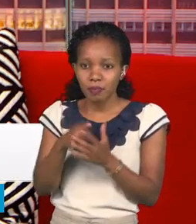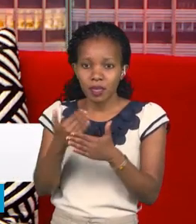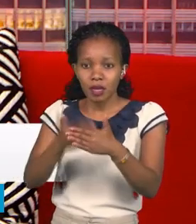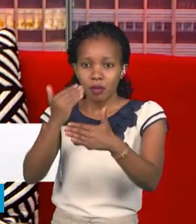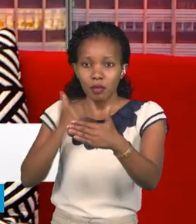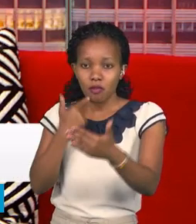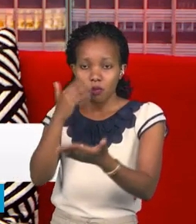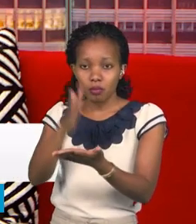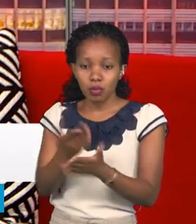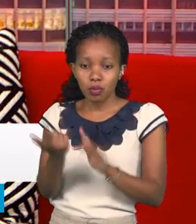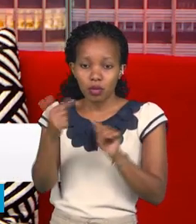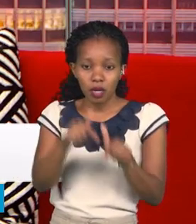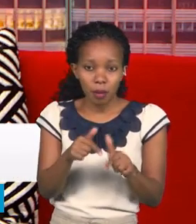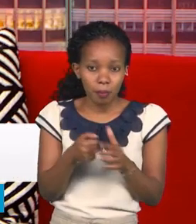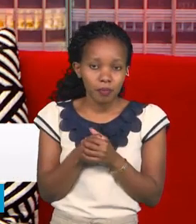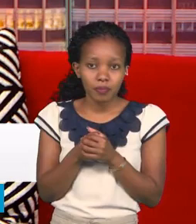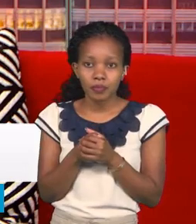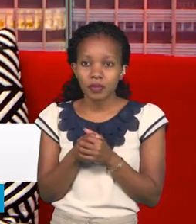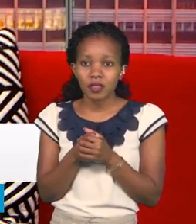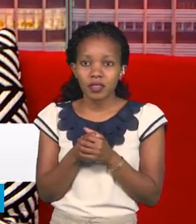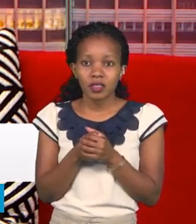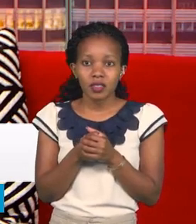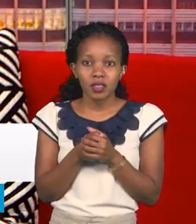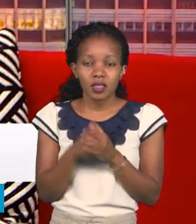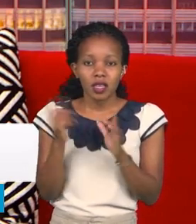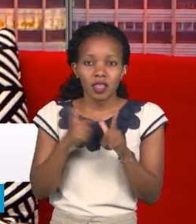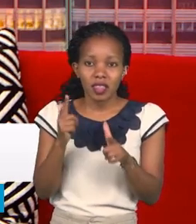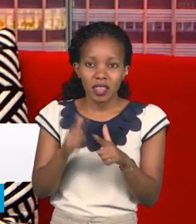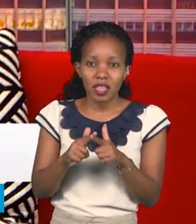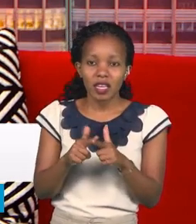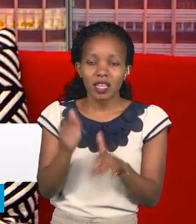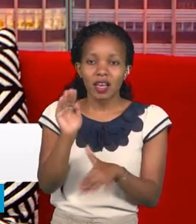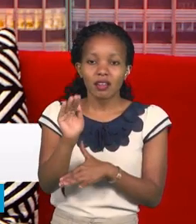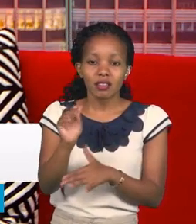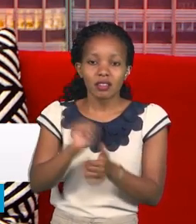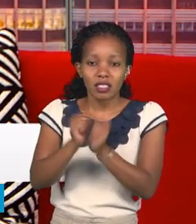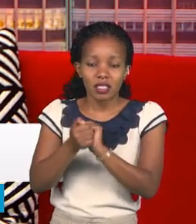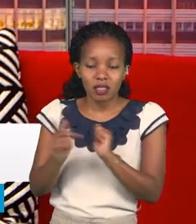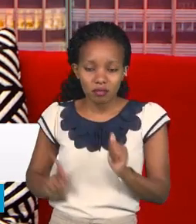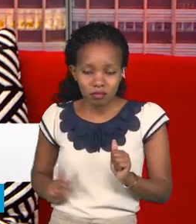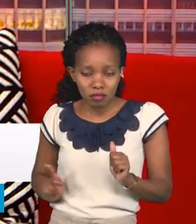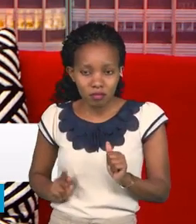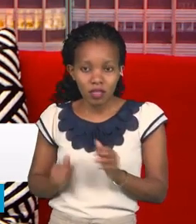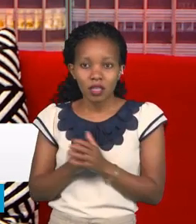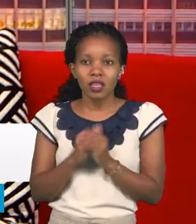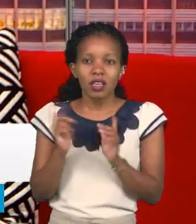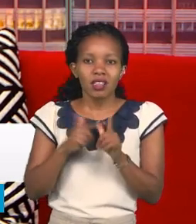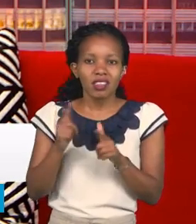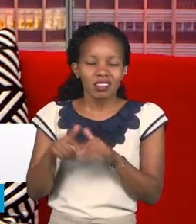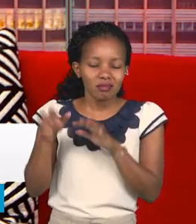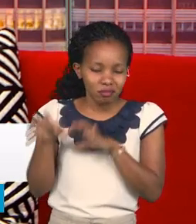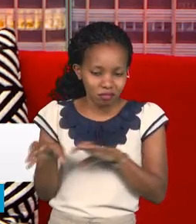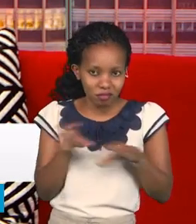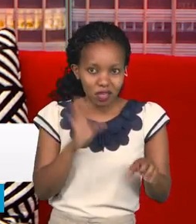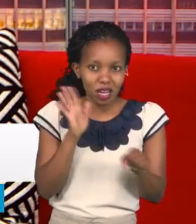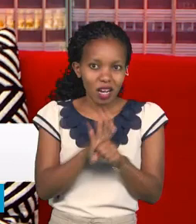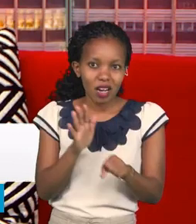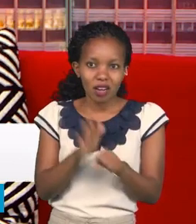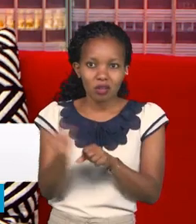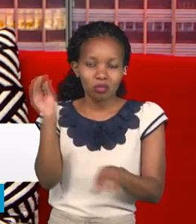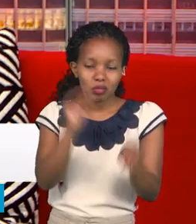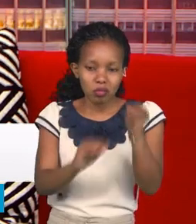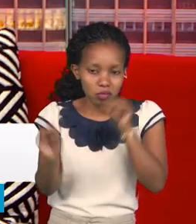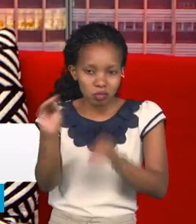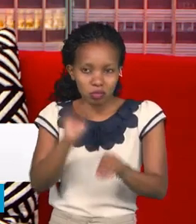their approval comes and they are called for the transplant, they're already exhausted with all the funds that they have. Sure. And then they struggle, you know, do harambe, you know,